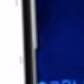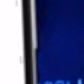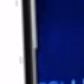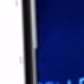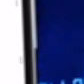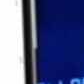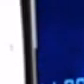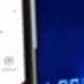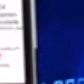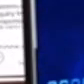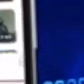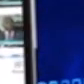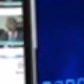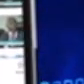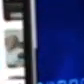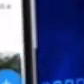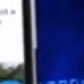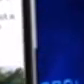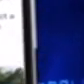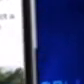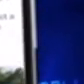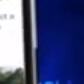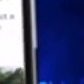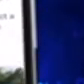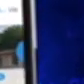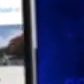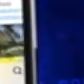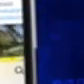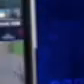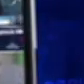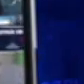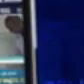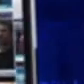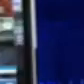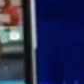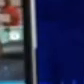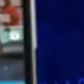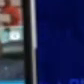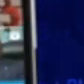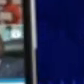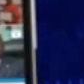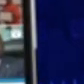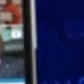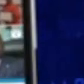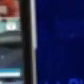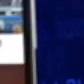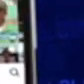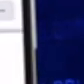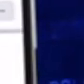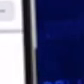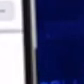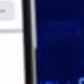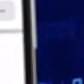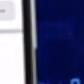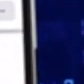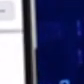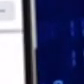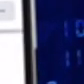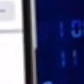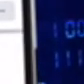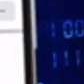our YouTube channel or follow us on X, TikTok, Instagram, or Facebook.